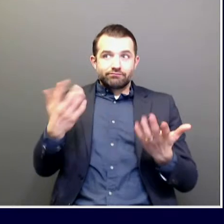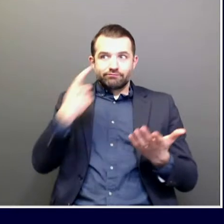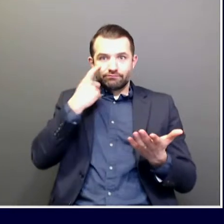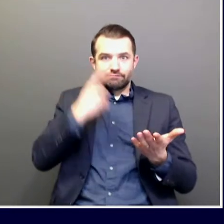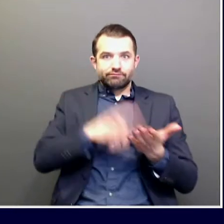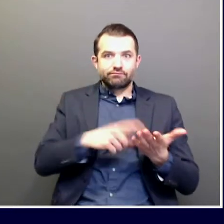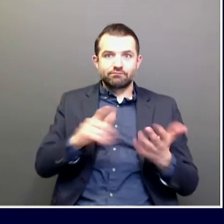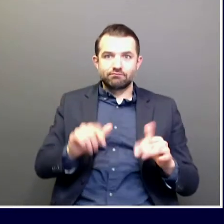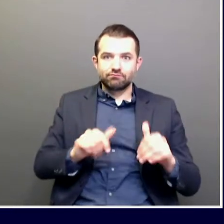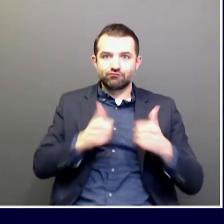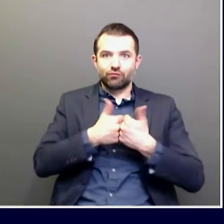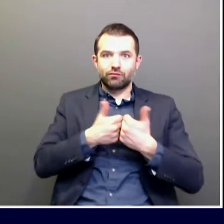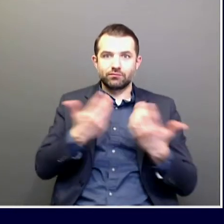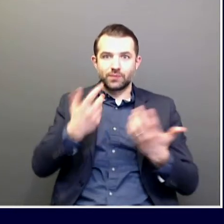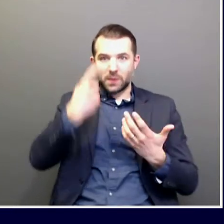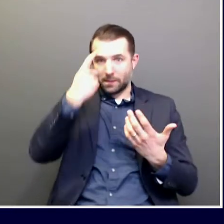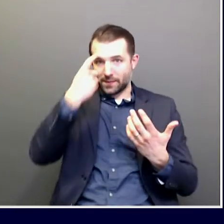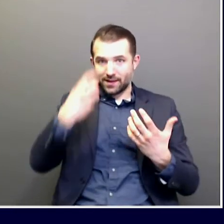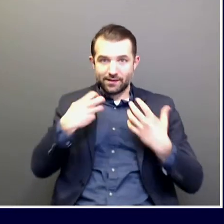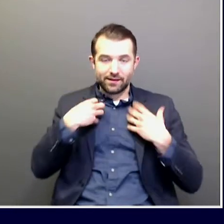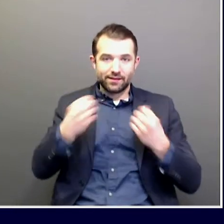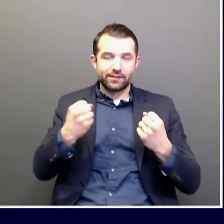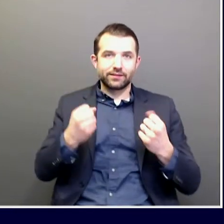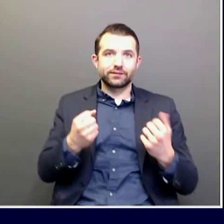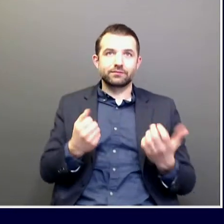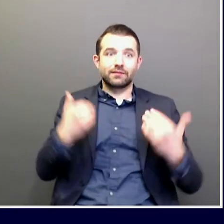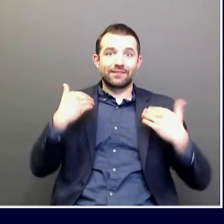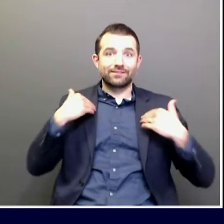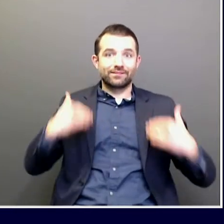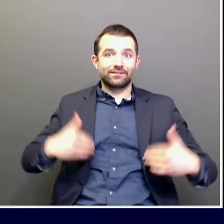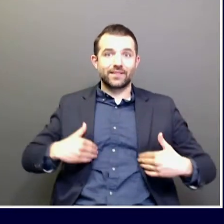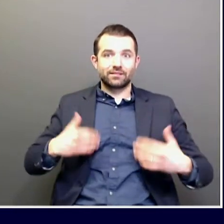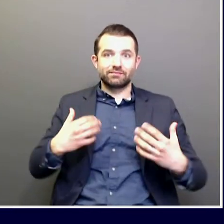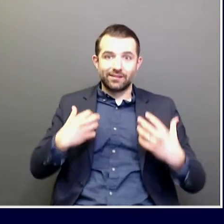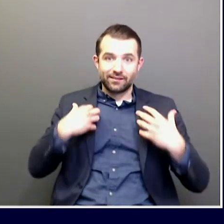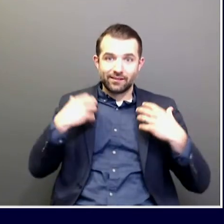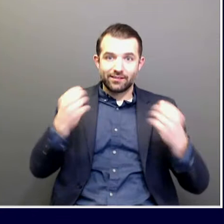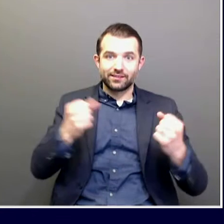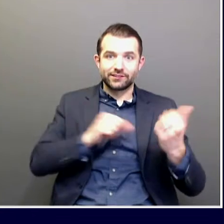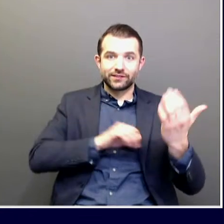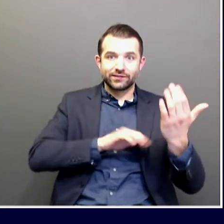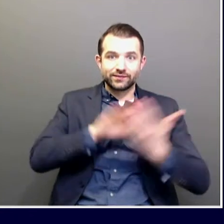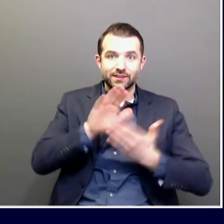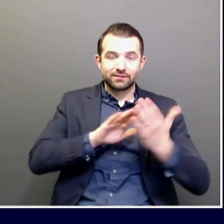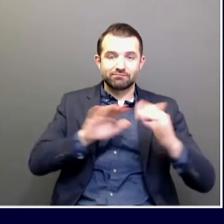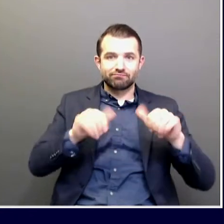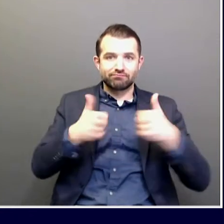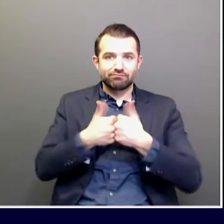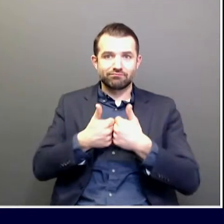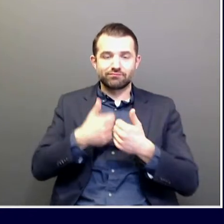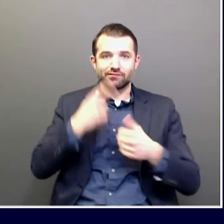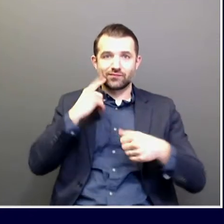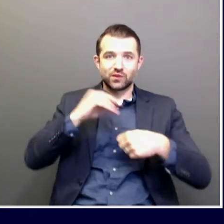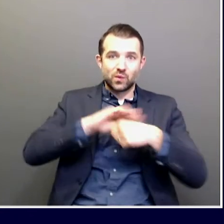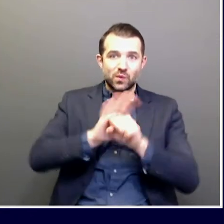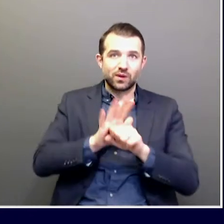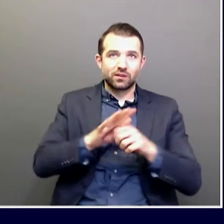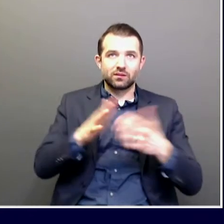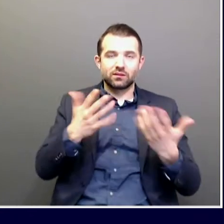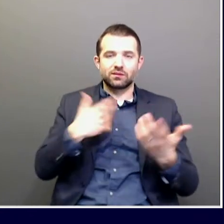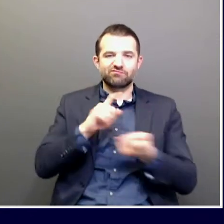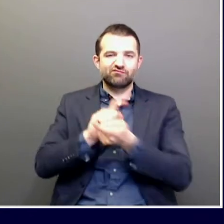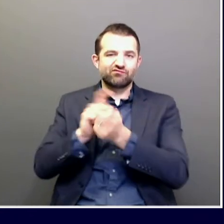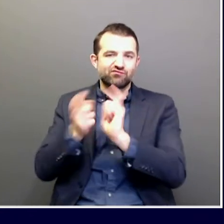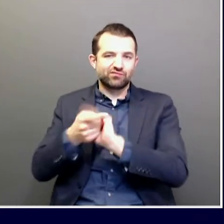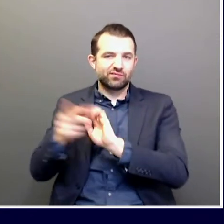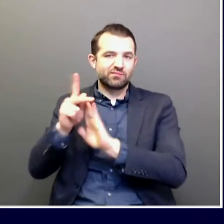connecting with the technology to deliver care that way. In fact, Maine was a leader in the nation of providing kids telehealth